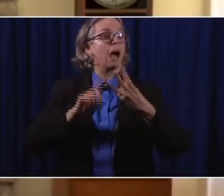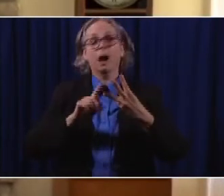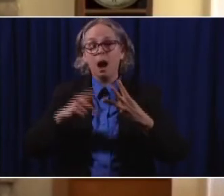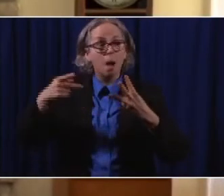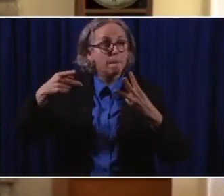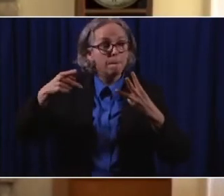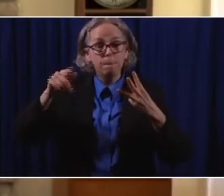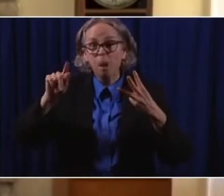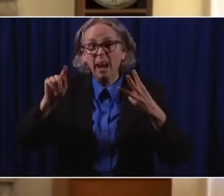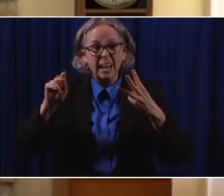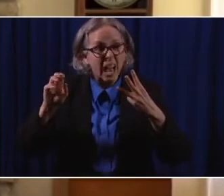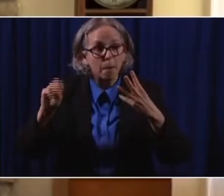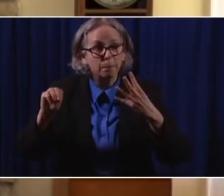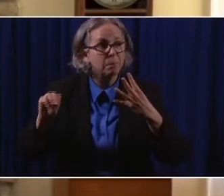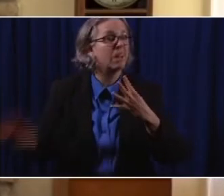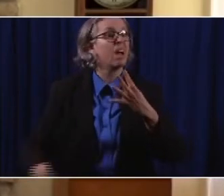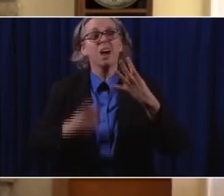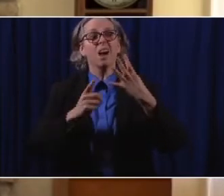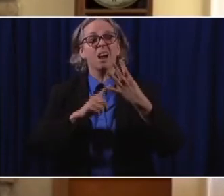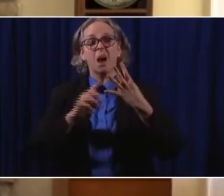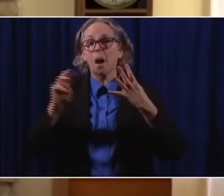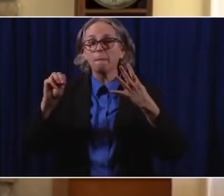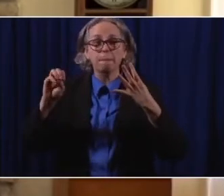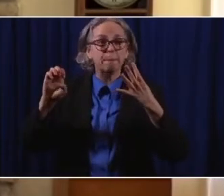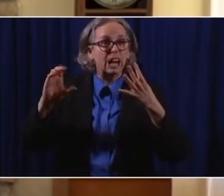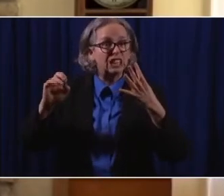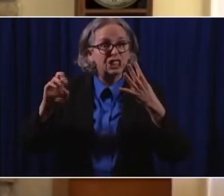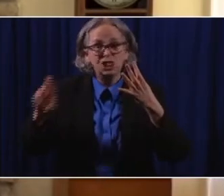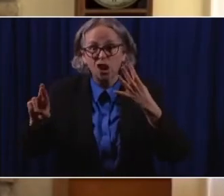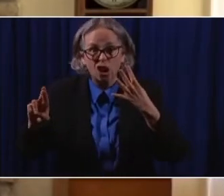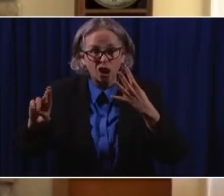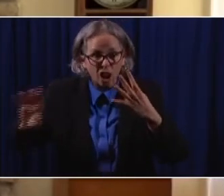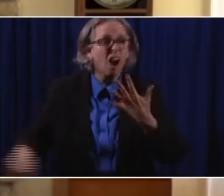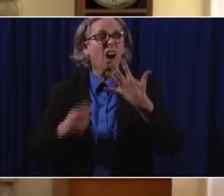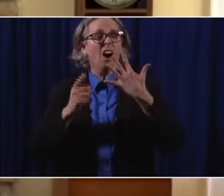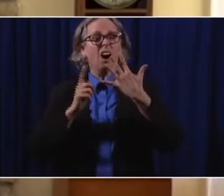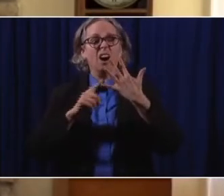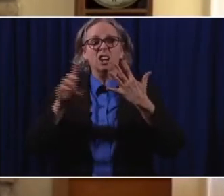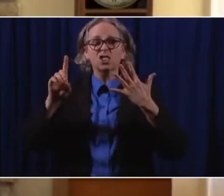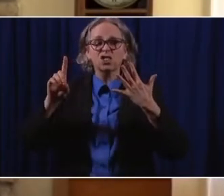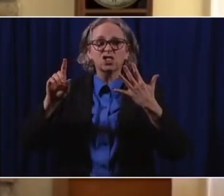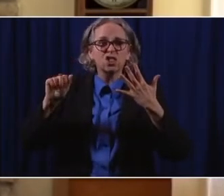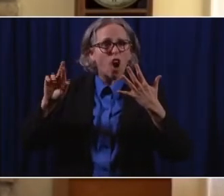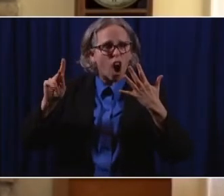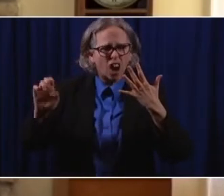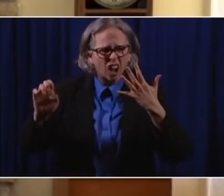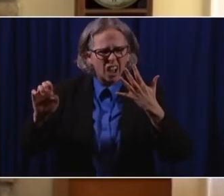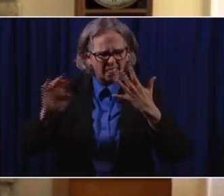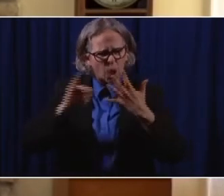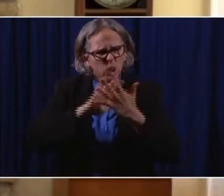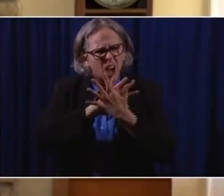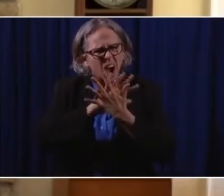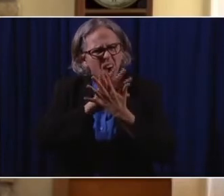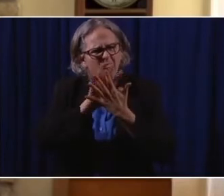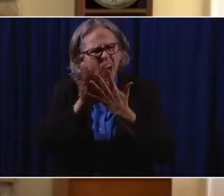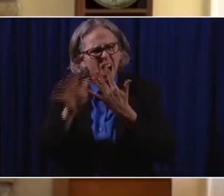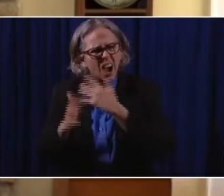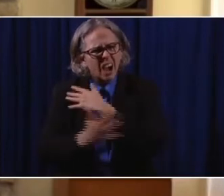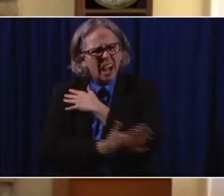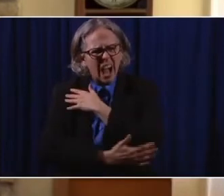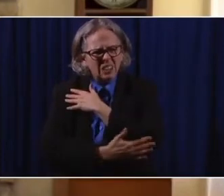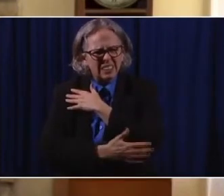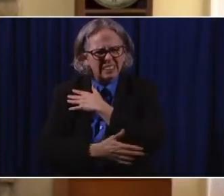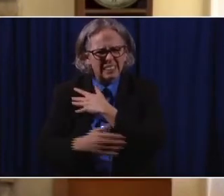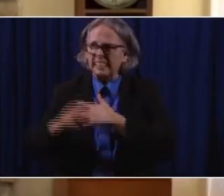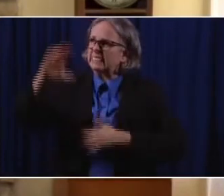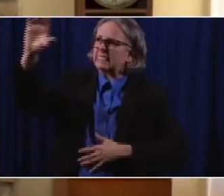Darke, all those counties are about 3 times what the high incidence level